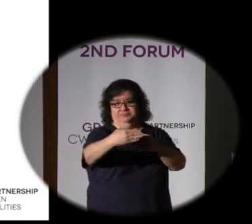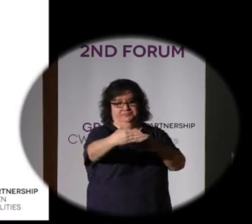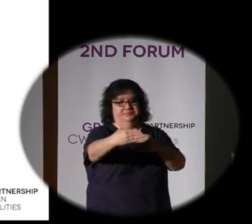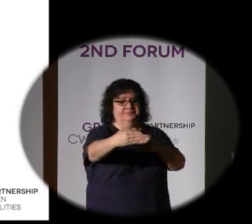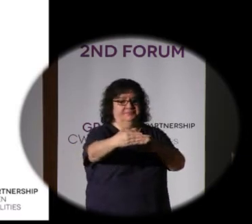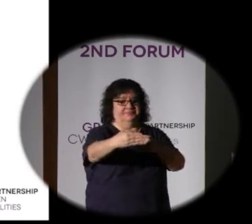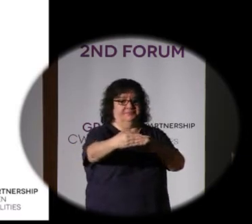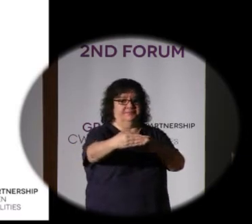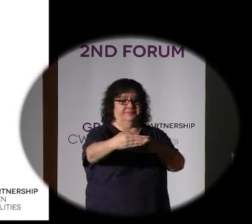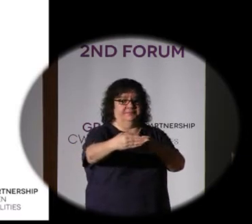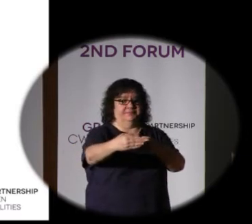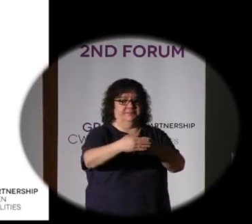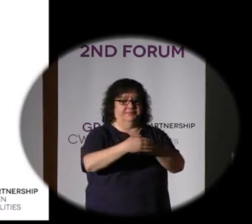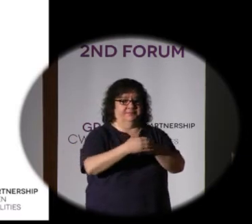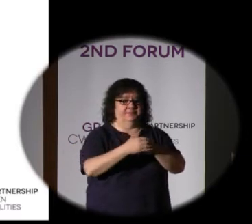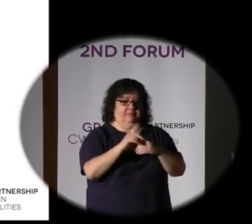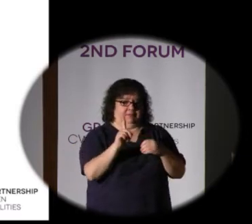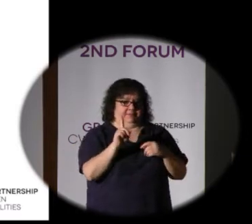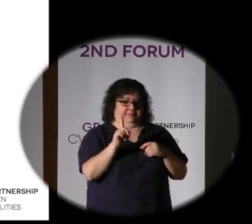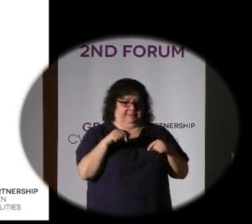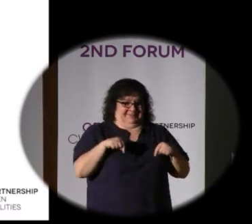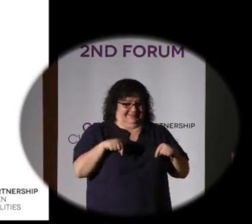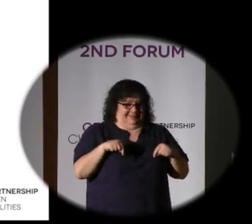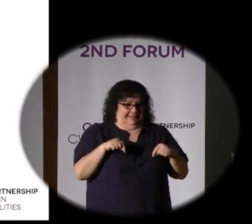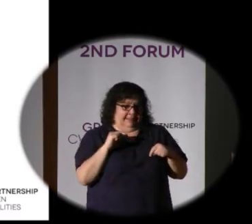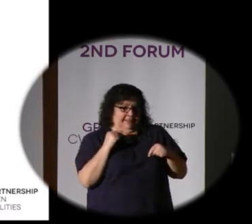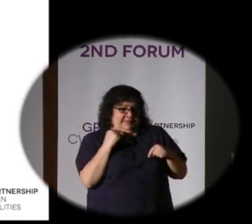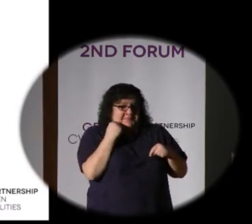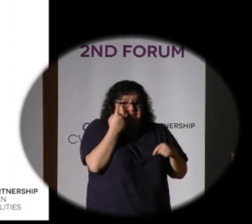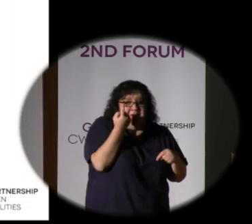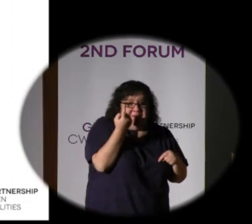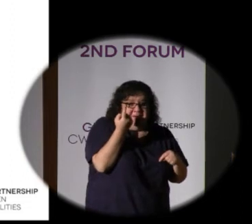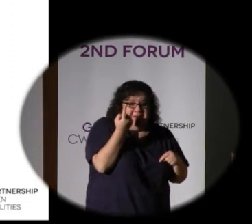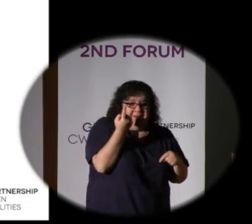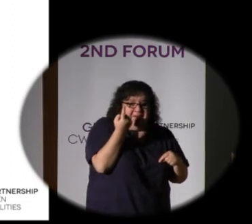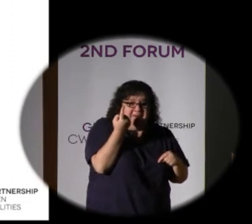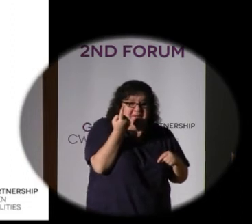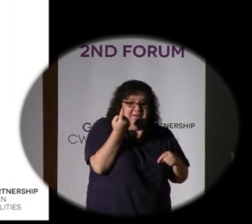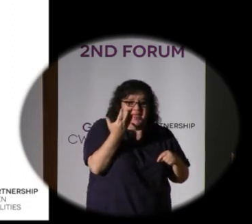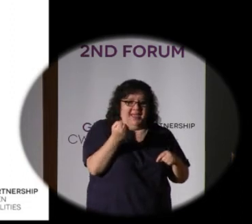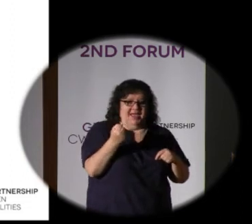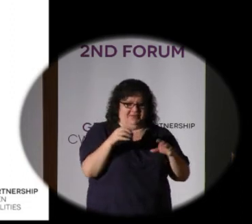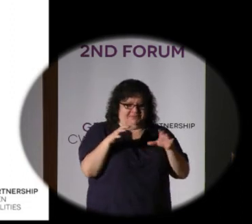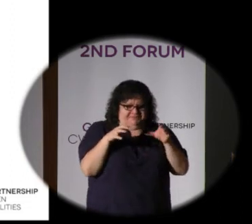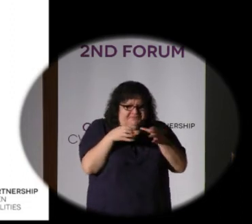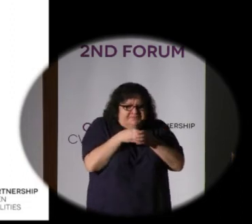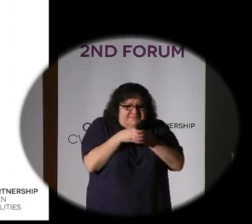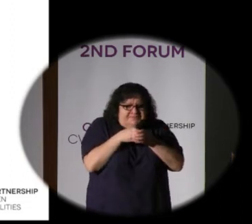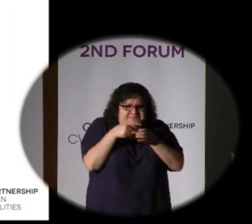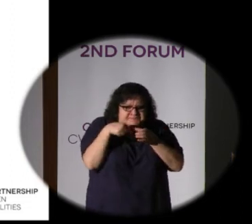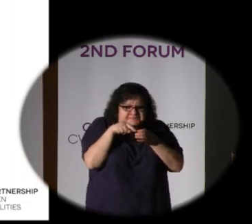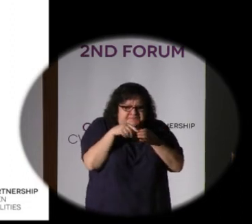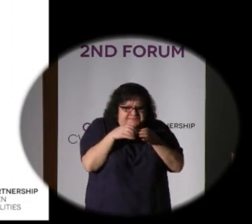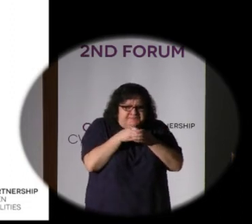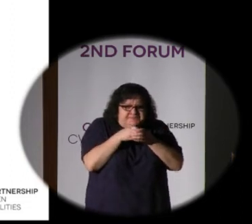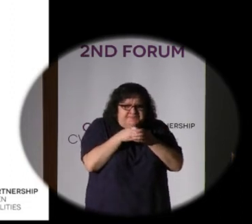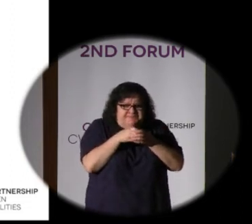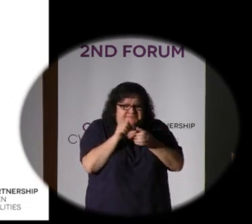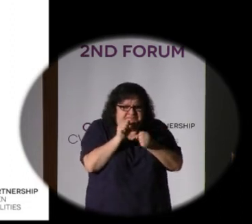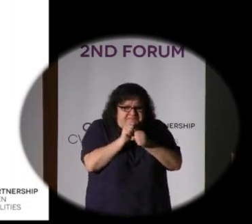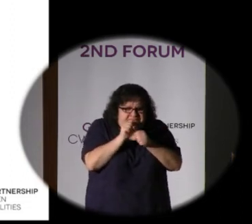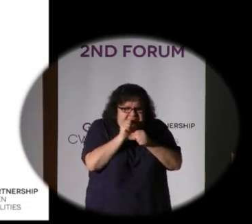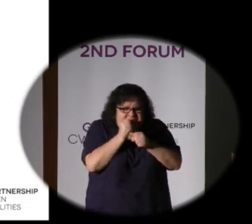done tomorrow with the core member of the task force. But one is really to continue moving